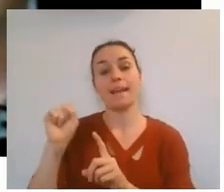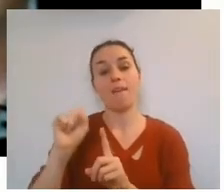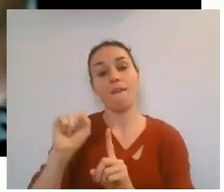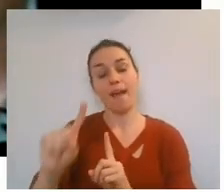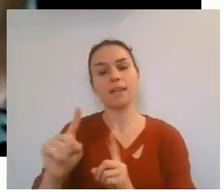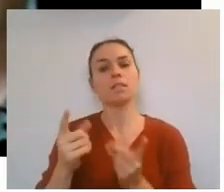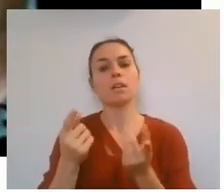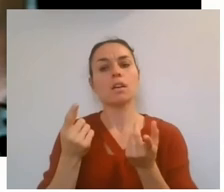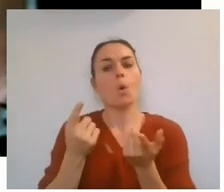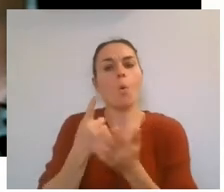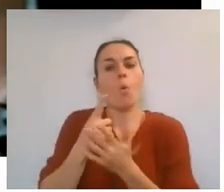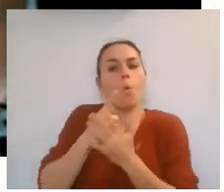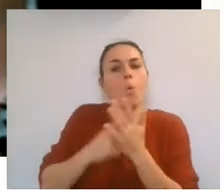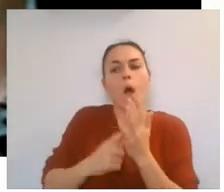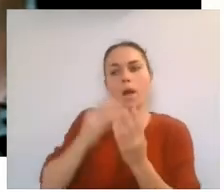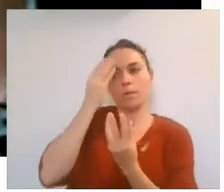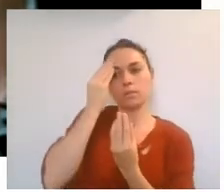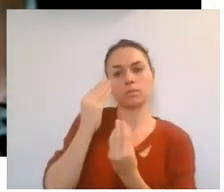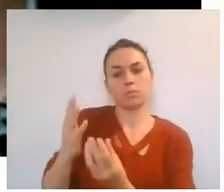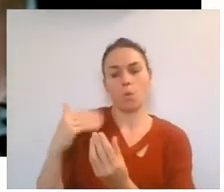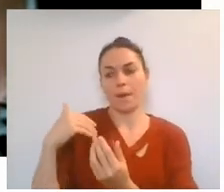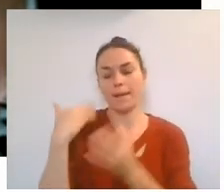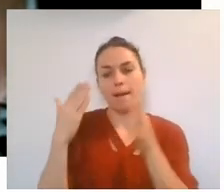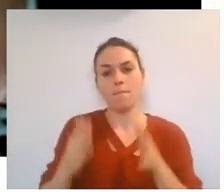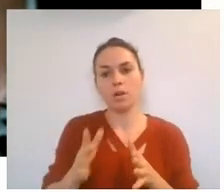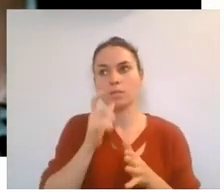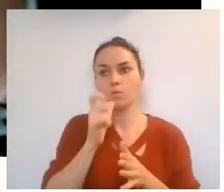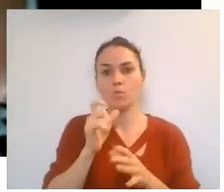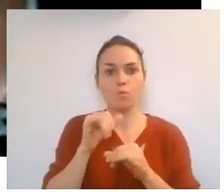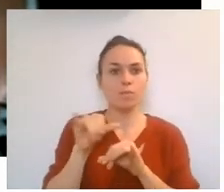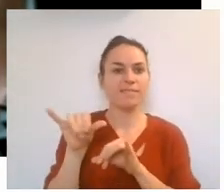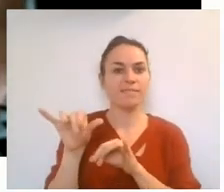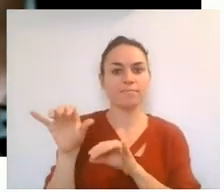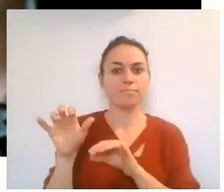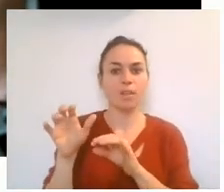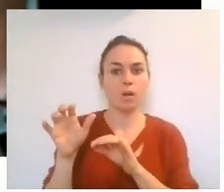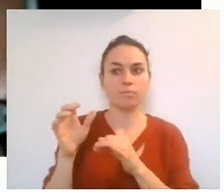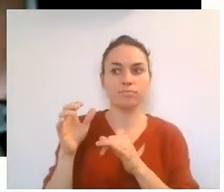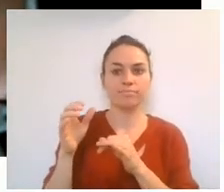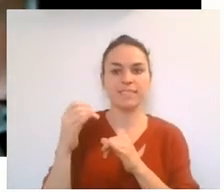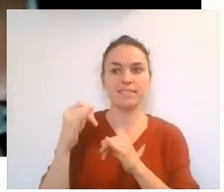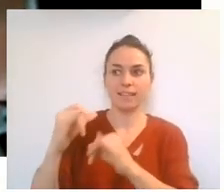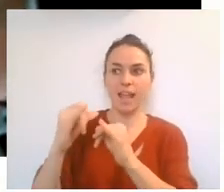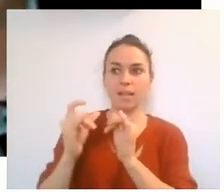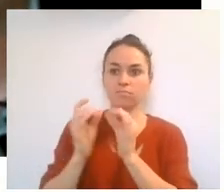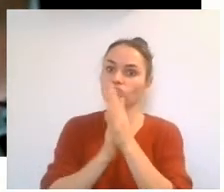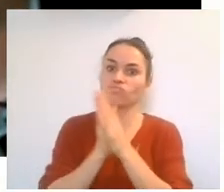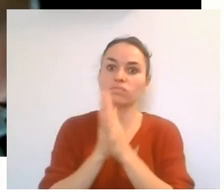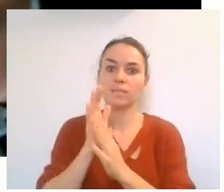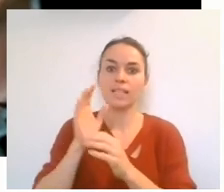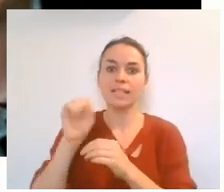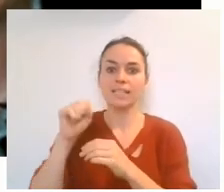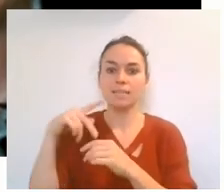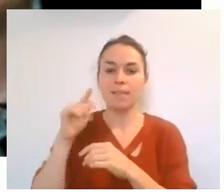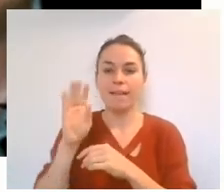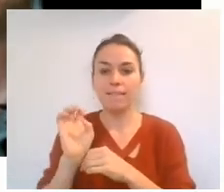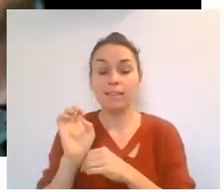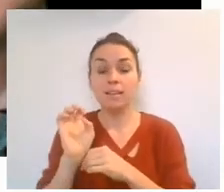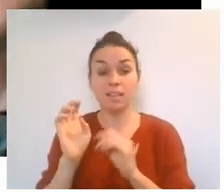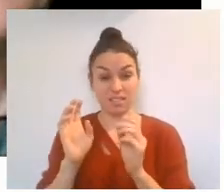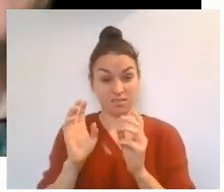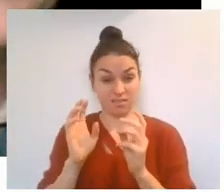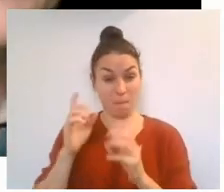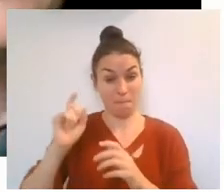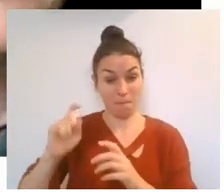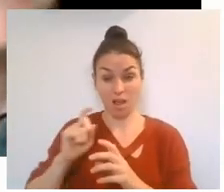by space and wonders what it takes to pursue a career like yours? Is excellence in higher math absolutely necessary?